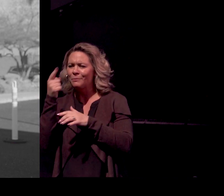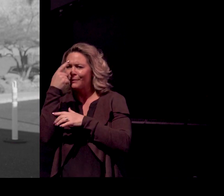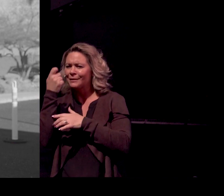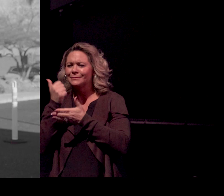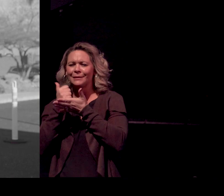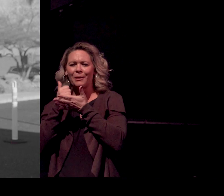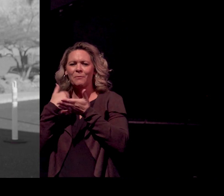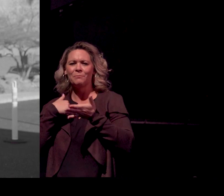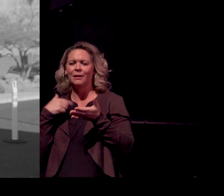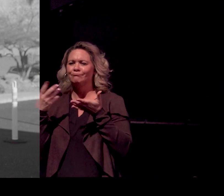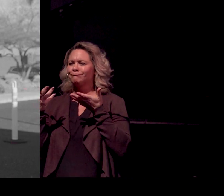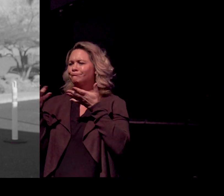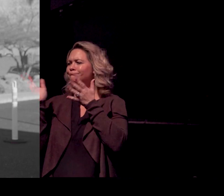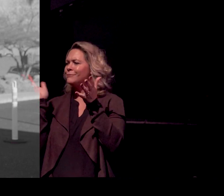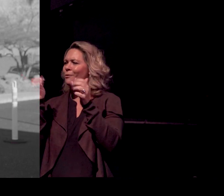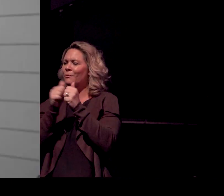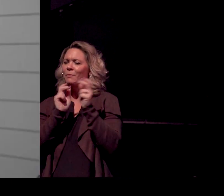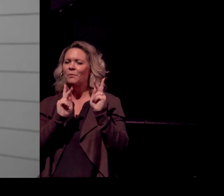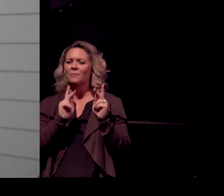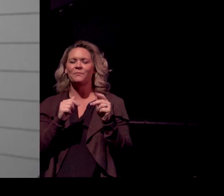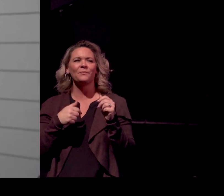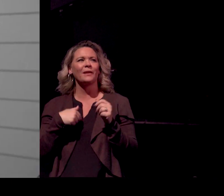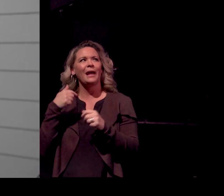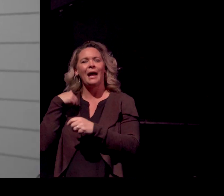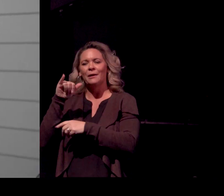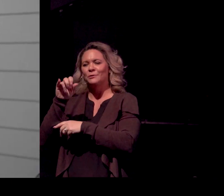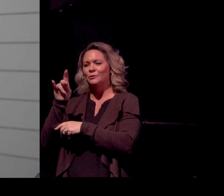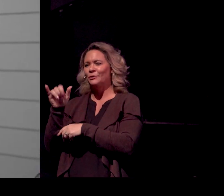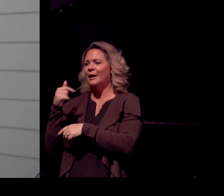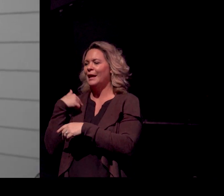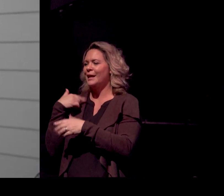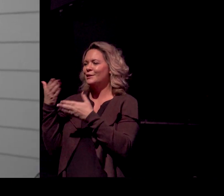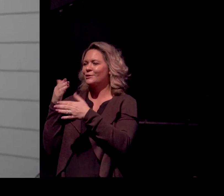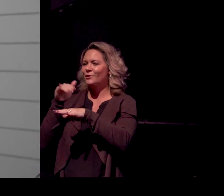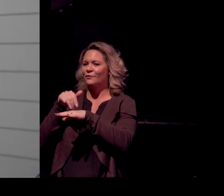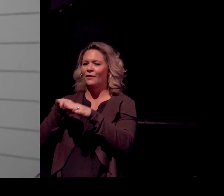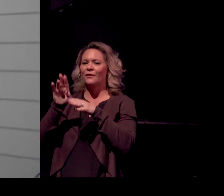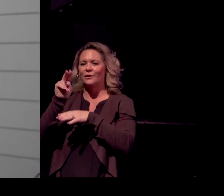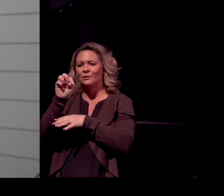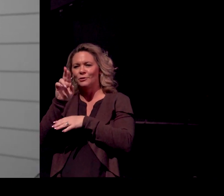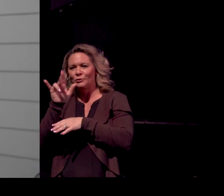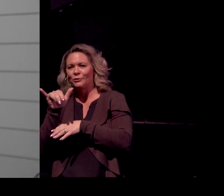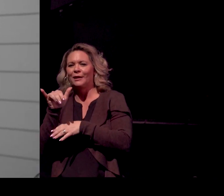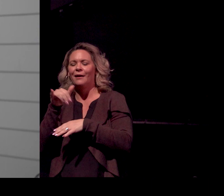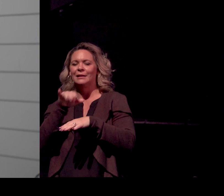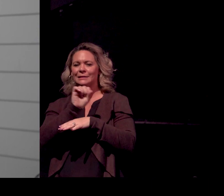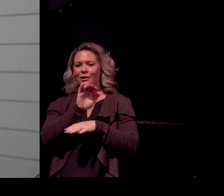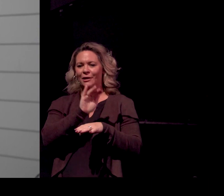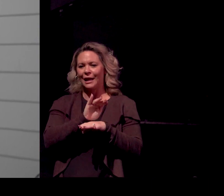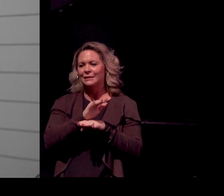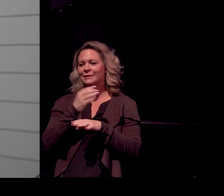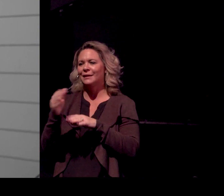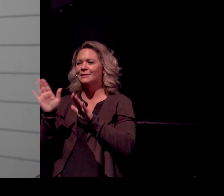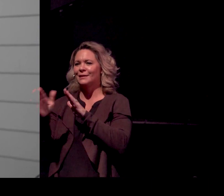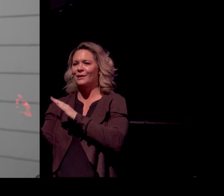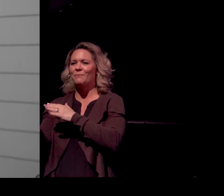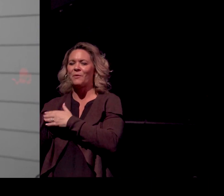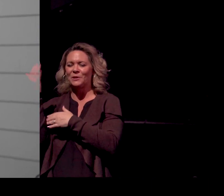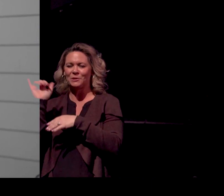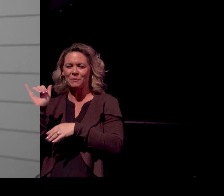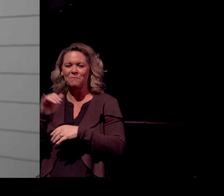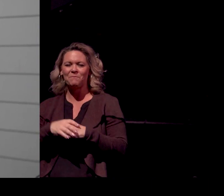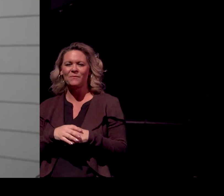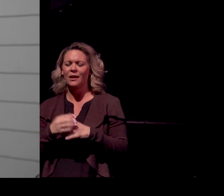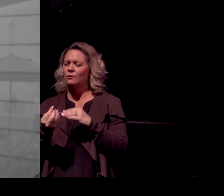I do it because it has brought me out of my shell, per se. My name is Julie Gerritsen, and I serve in the nursery on Saturday nights and